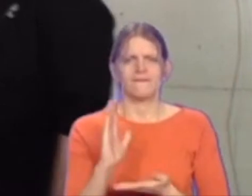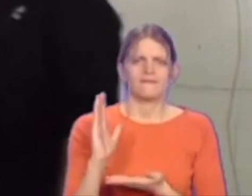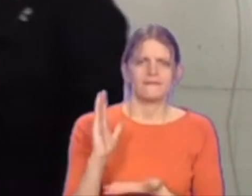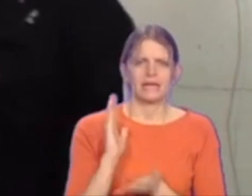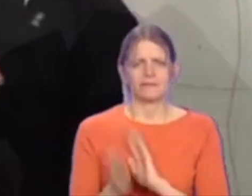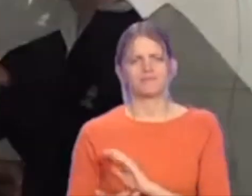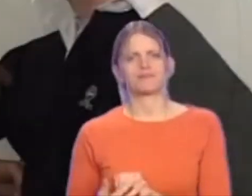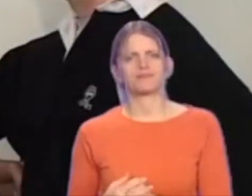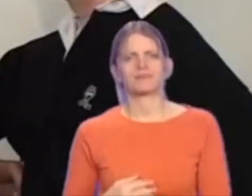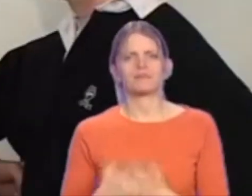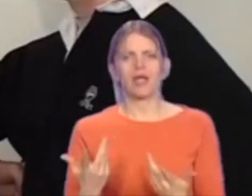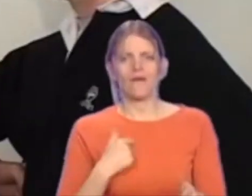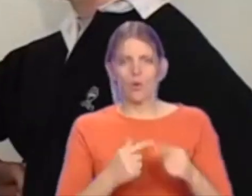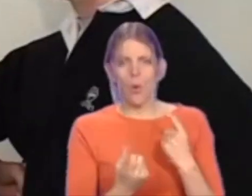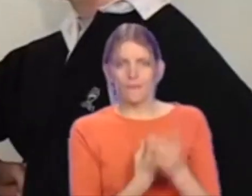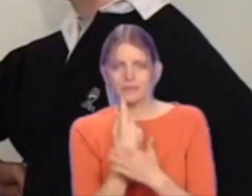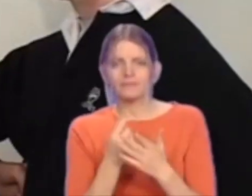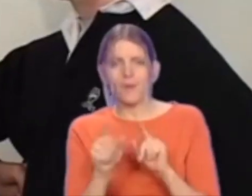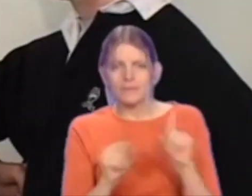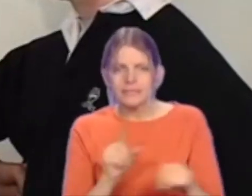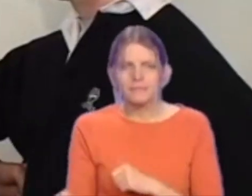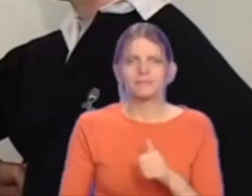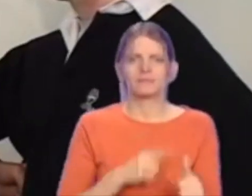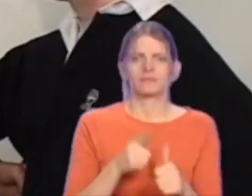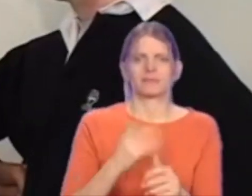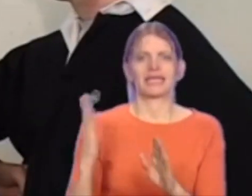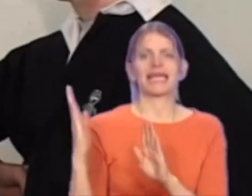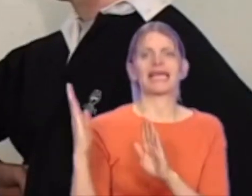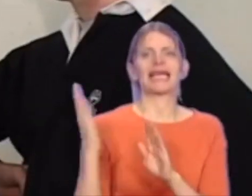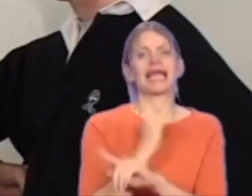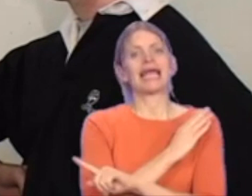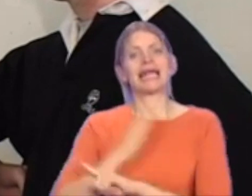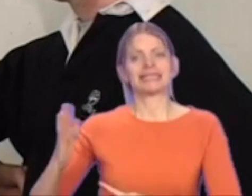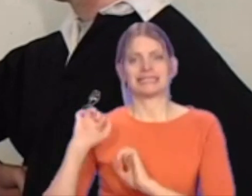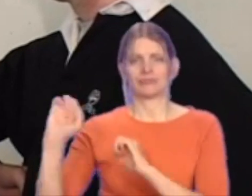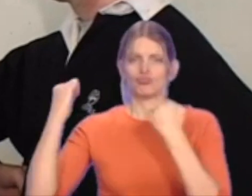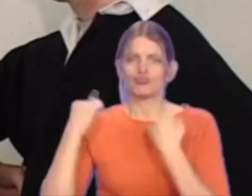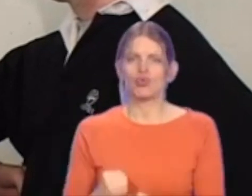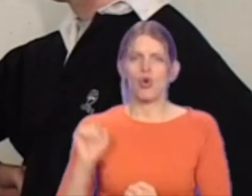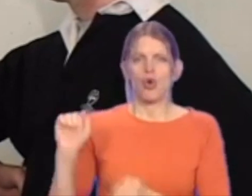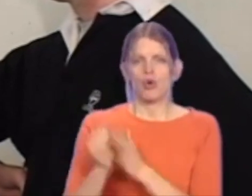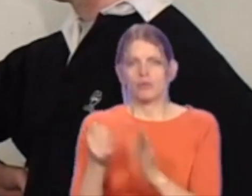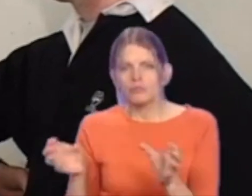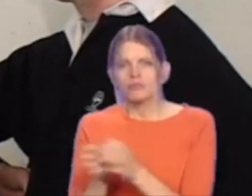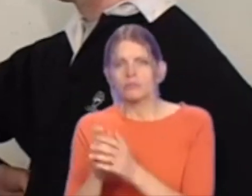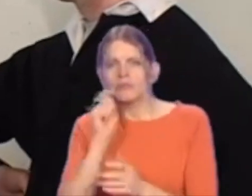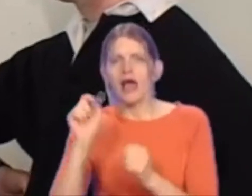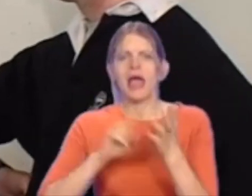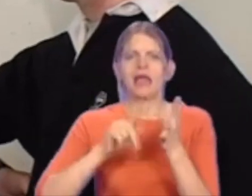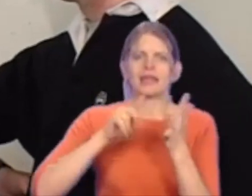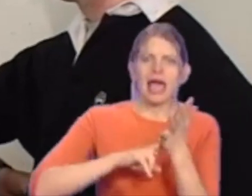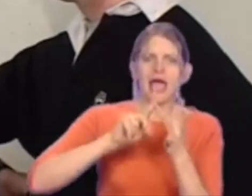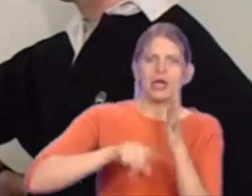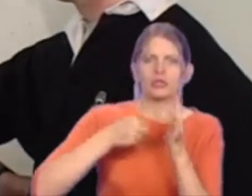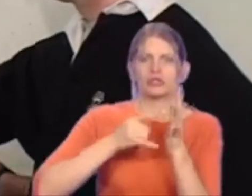And now we have options. In the East, where a lot of the special forces techniques came from ninjutsu and the old ninja and samurai styles, more likely